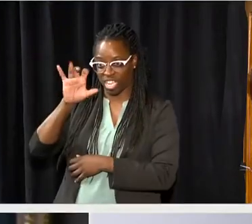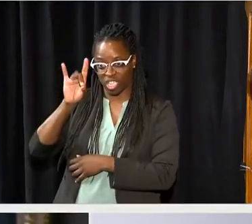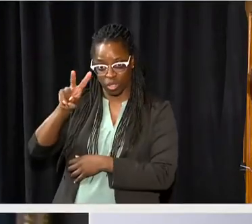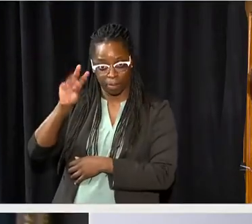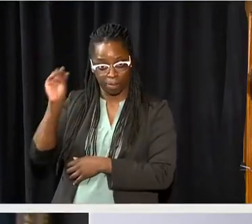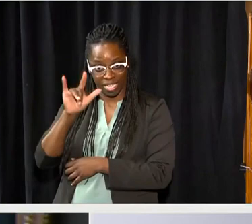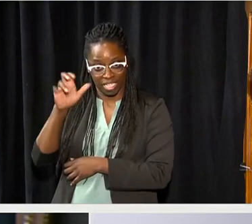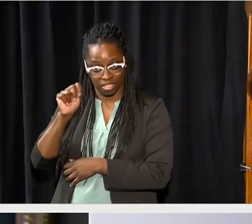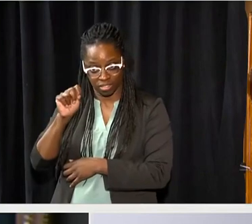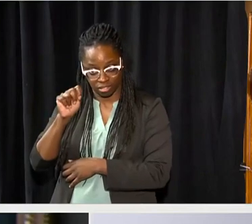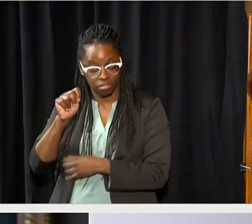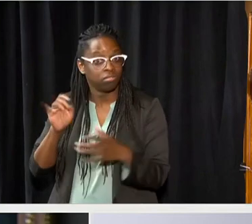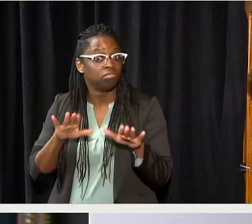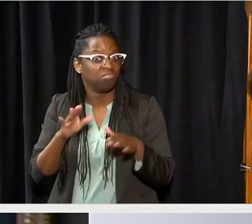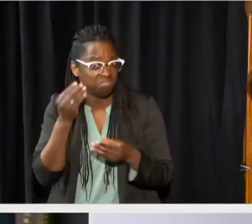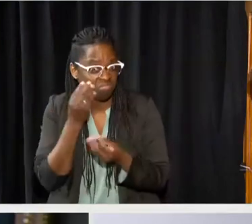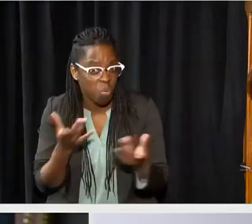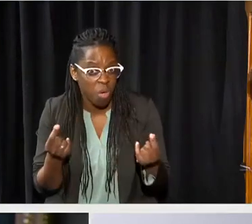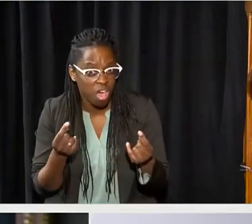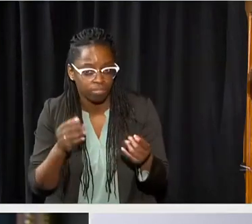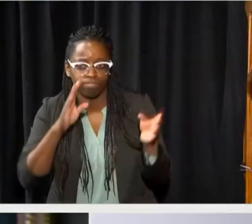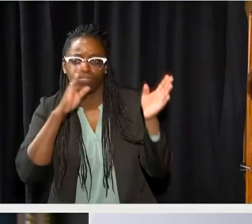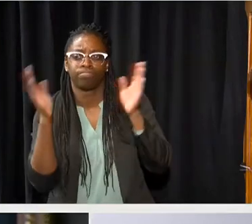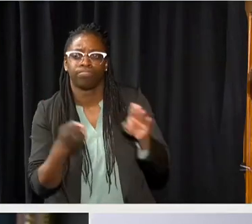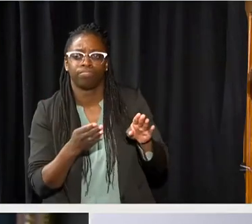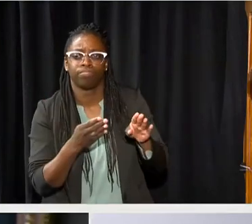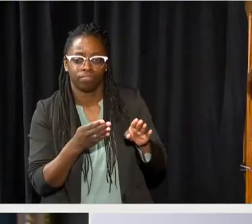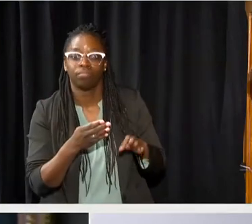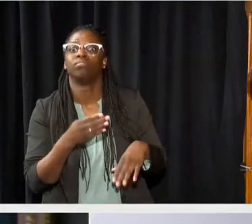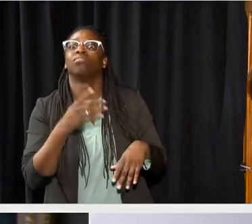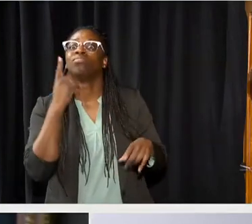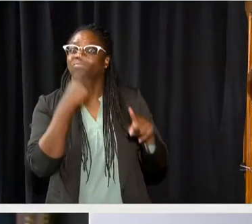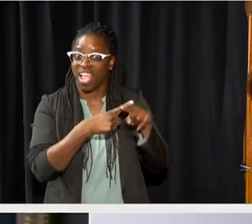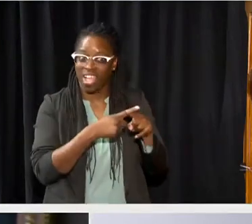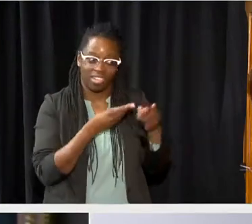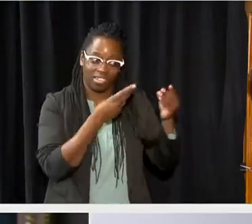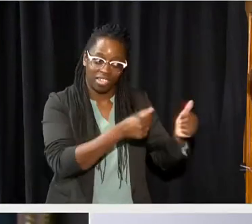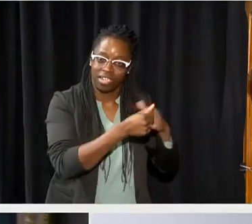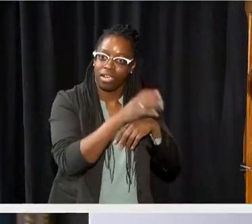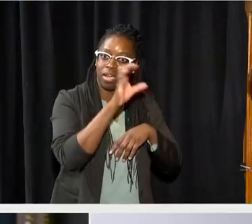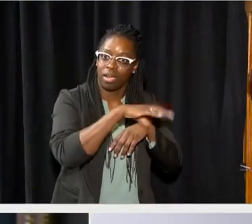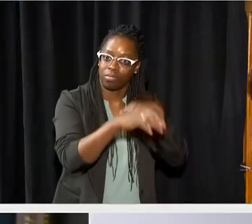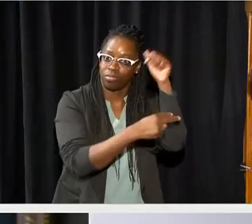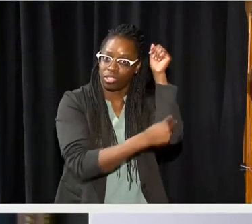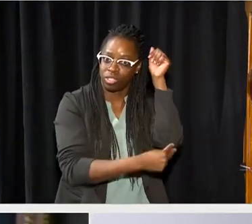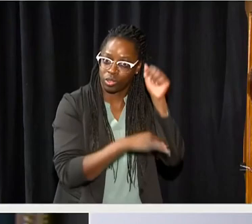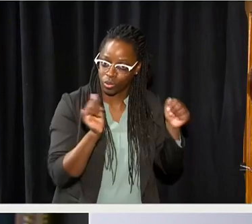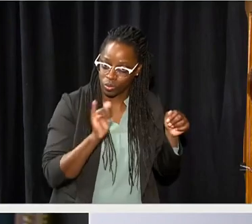to begin, finally, rebuilding the Cape Cod bridges.